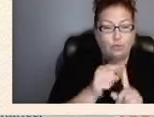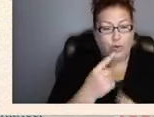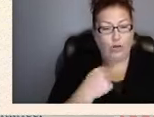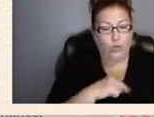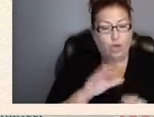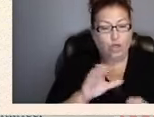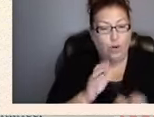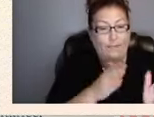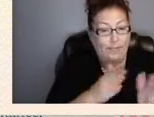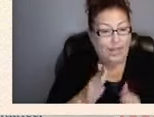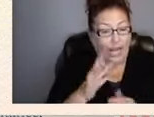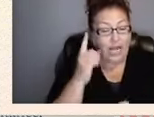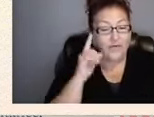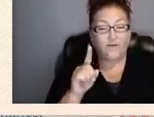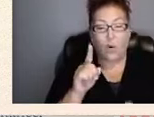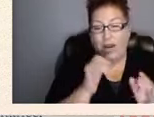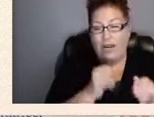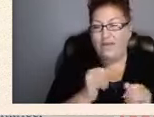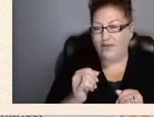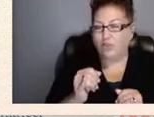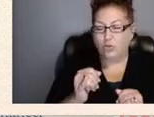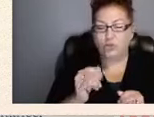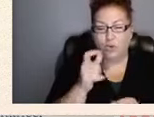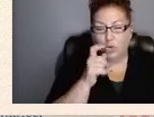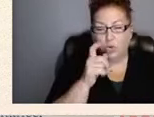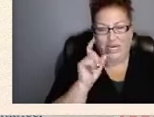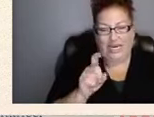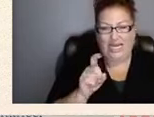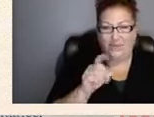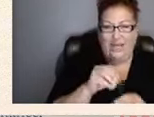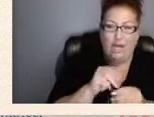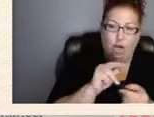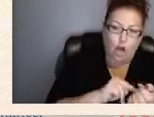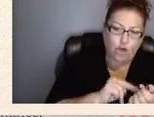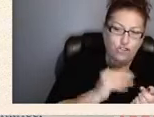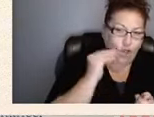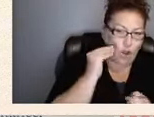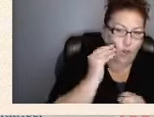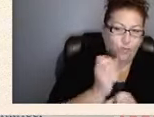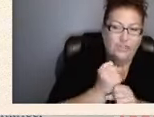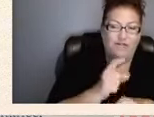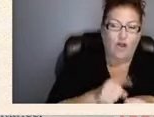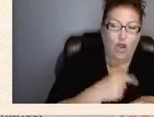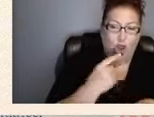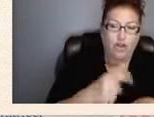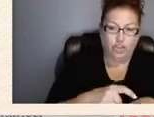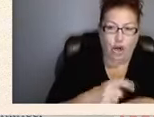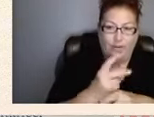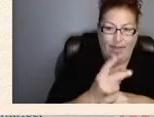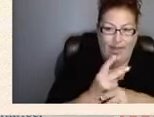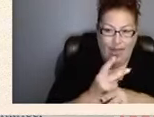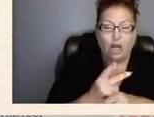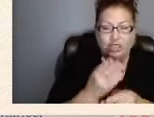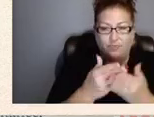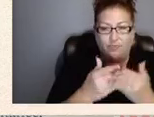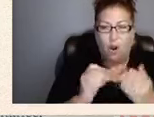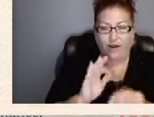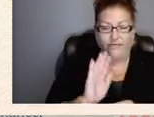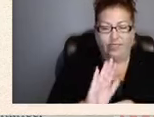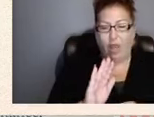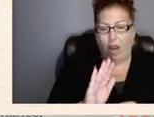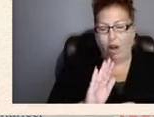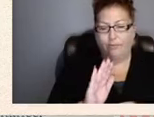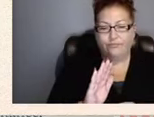for individuals who need to be in a nursing home receiving long-term care as part of their ICP,